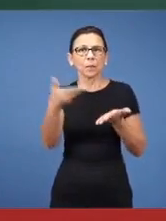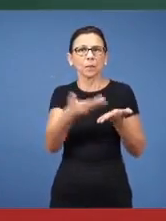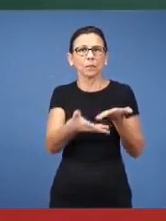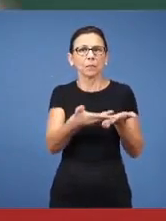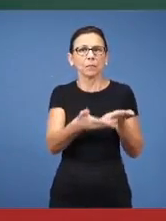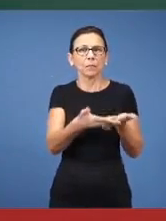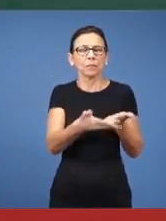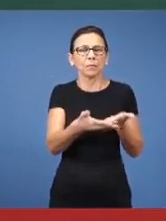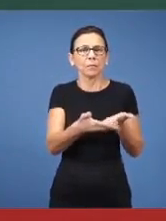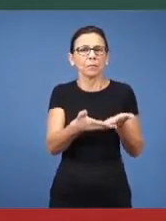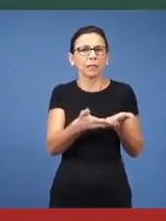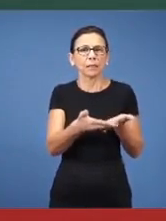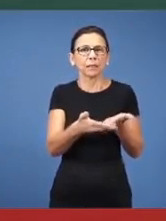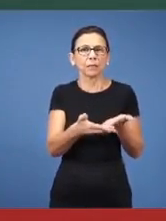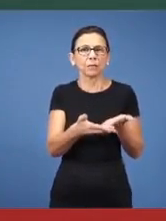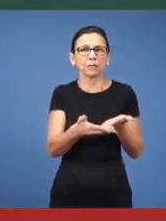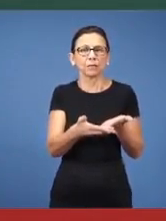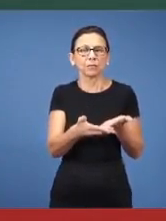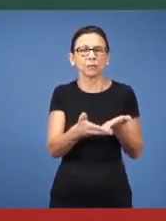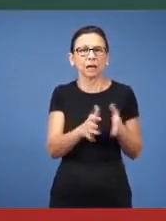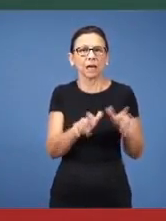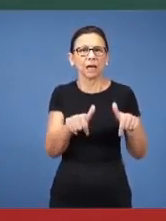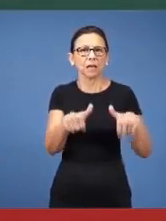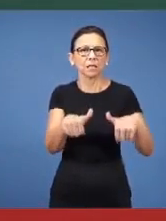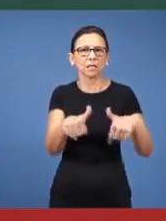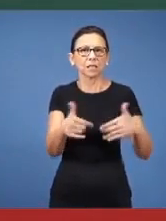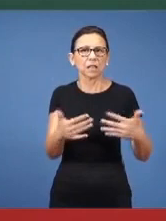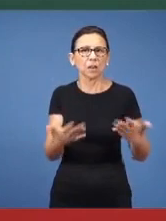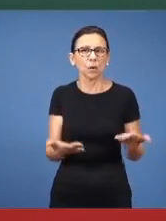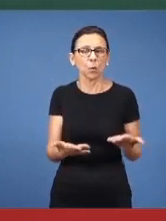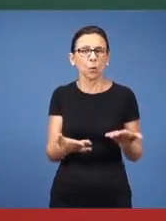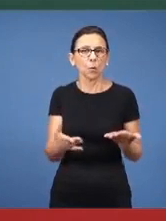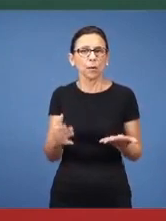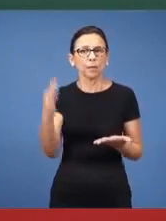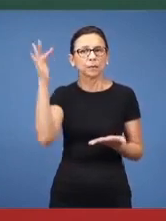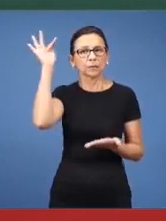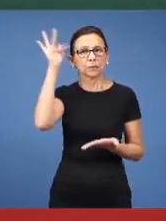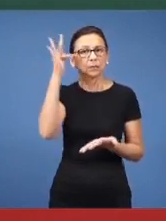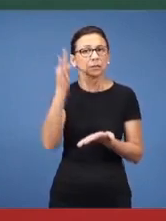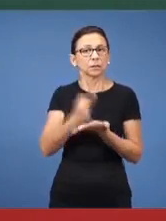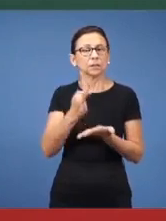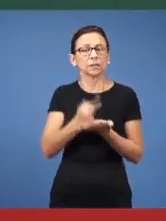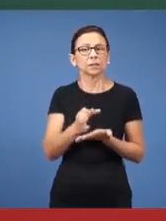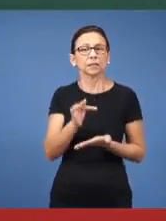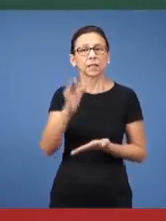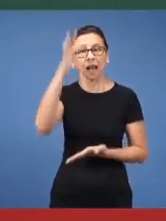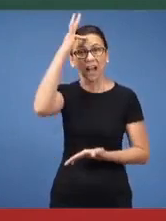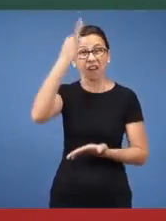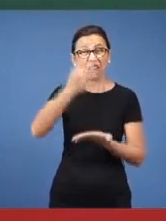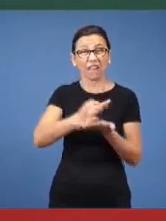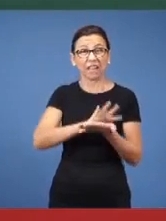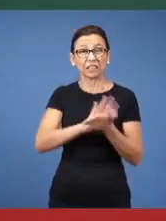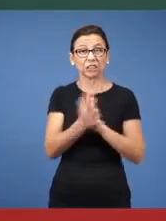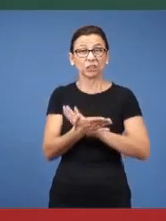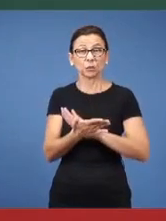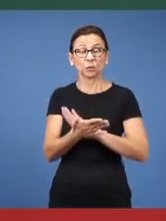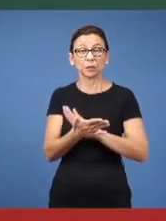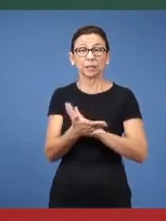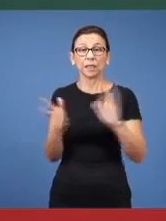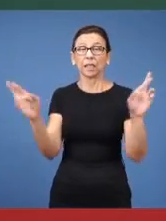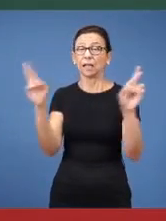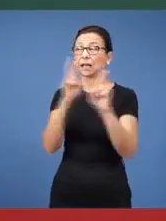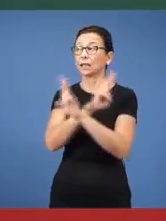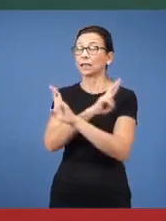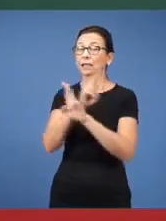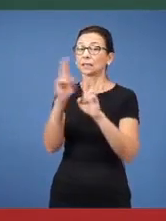And now I'm going to speak about why it is philosophy. And it was created in order to destroy faith, to destroy